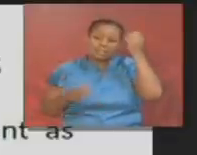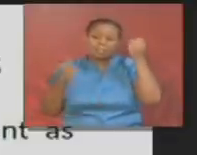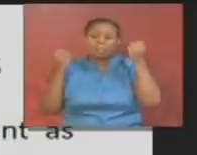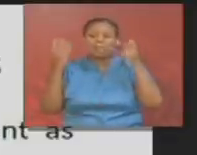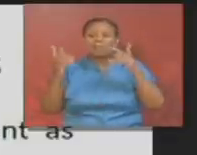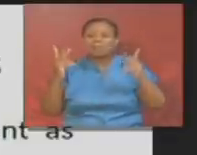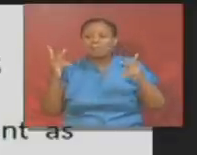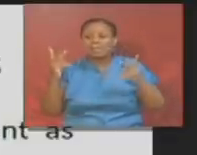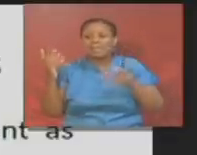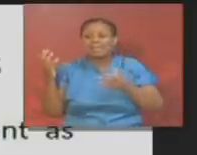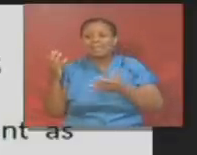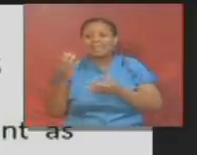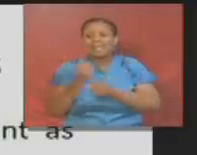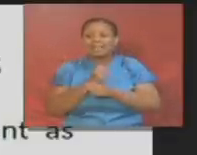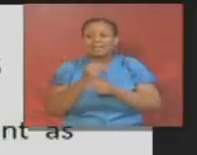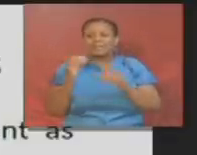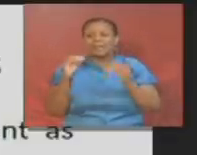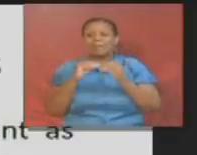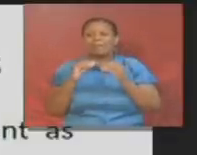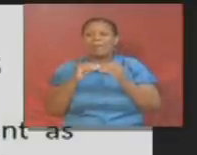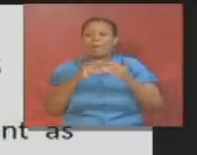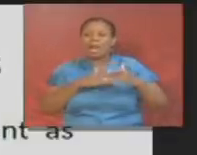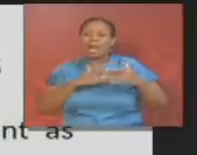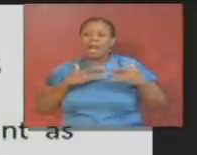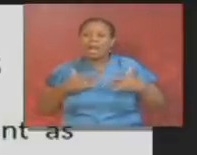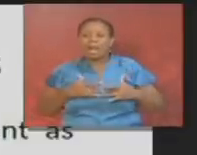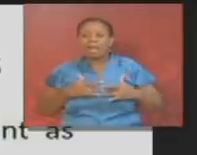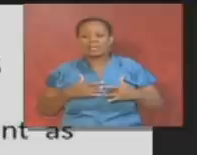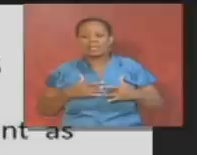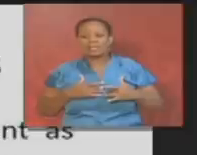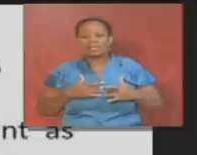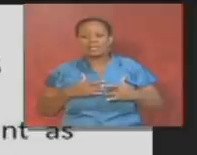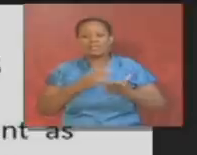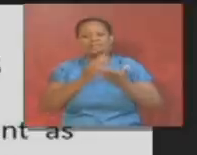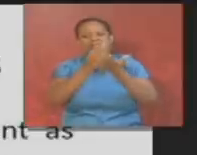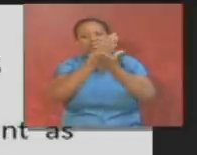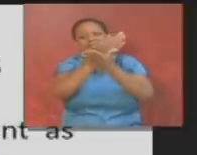taken place along the line, and patients did not